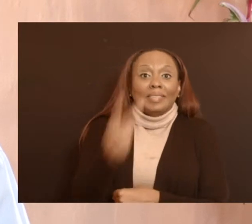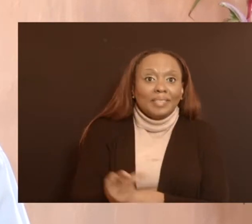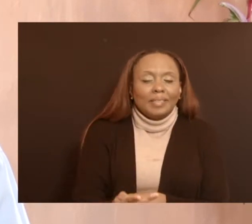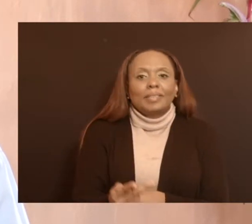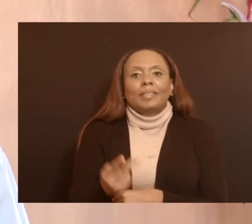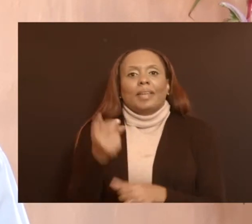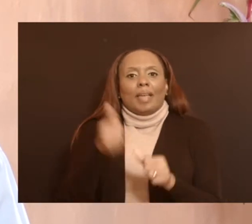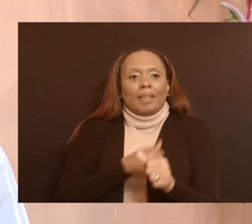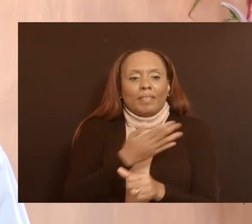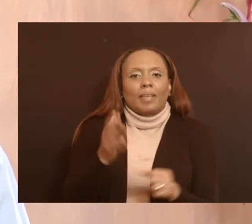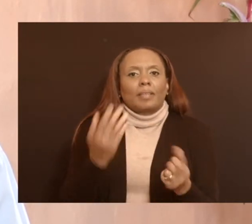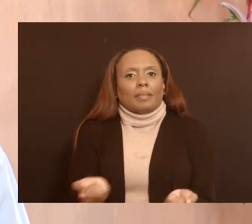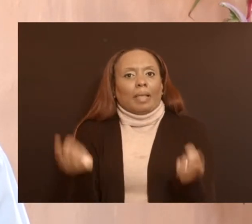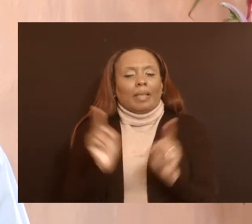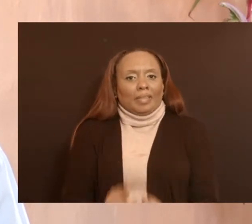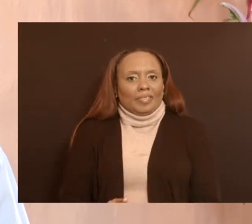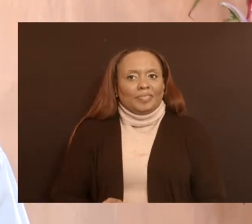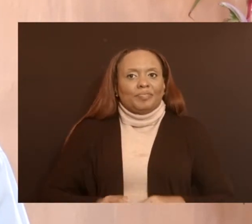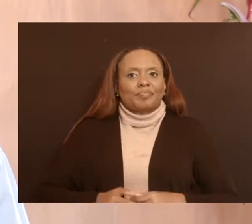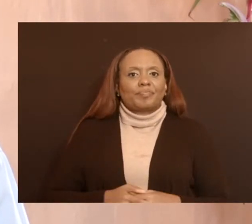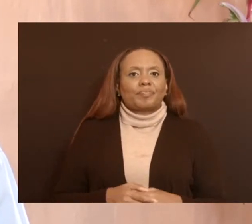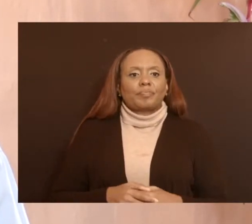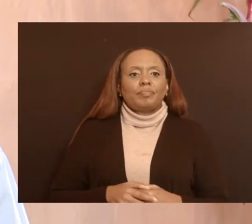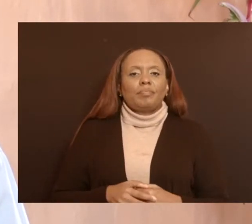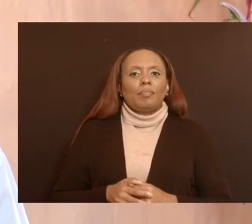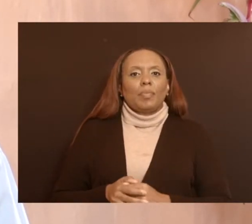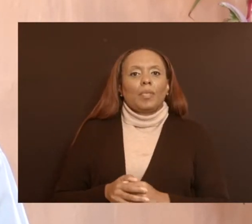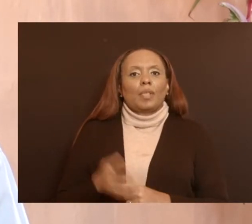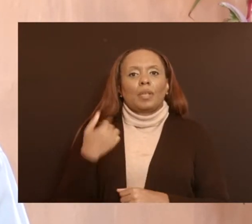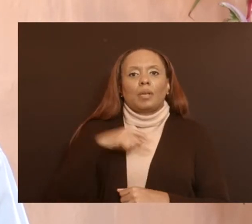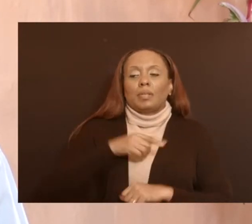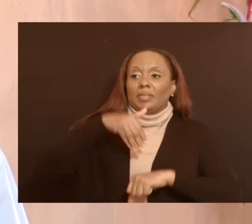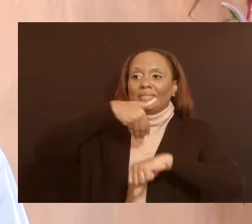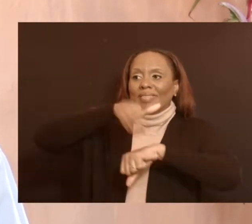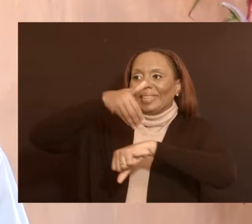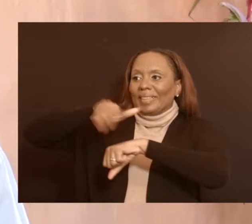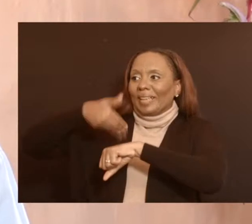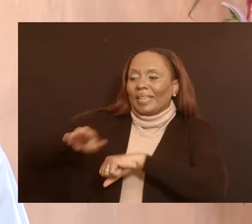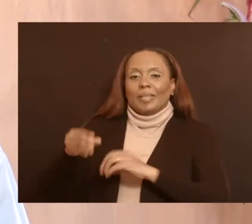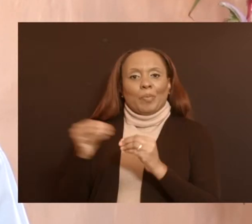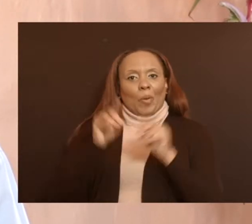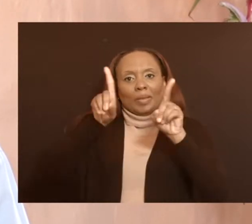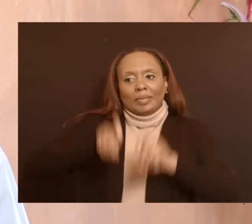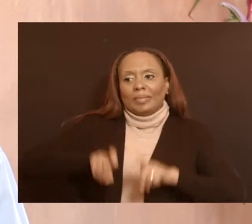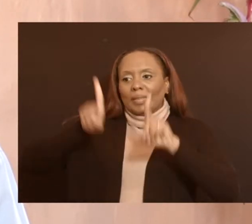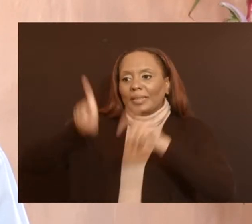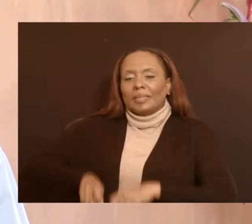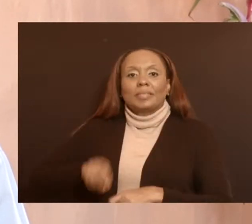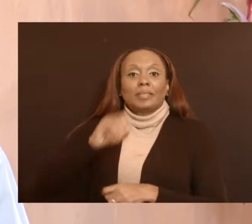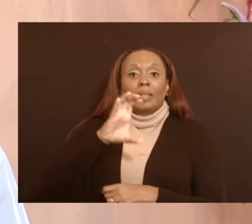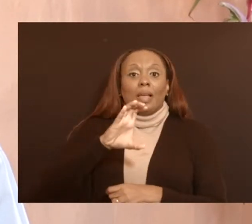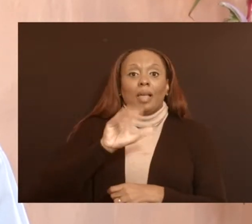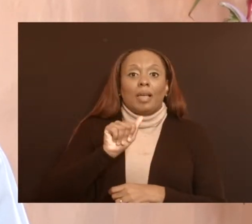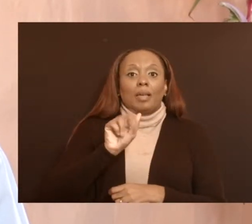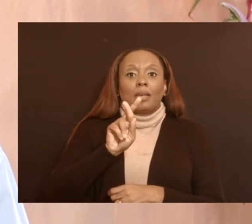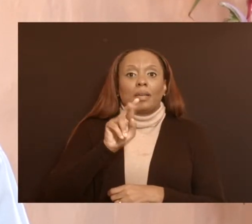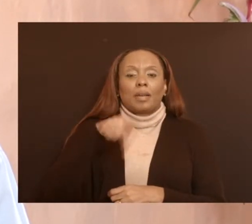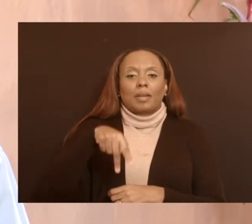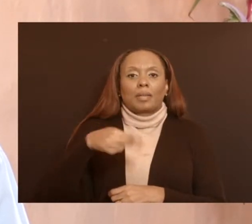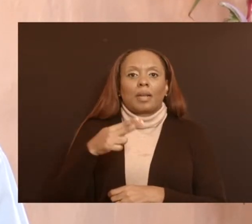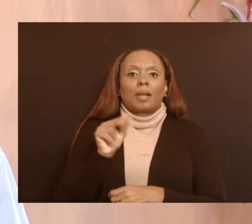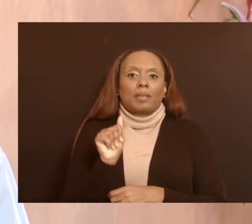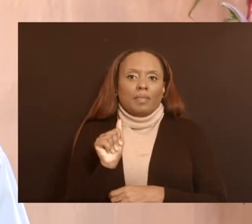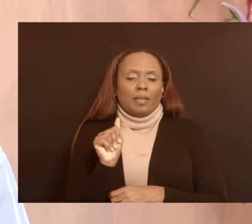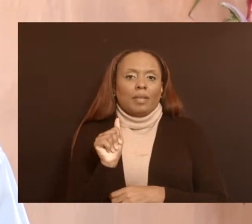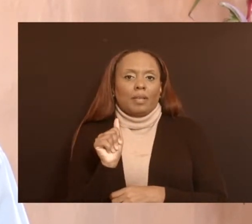But we've also started to send more samples to CARFA, and the ministry is